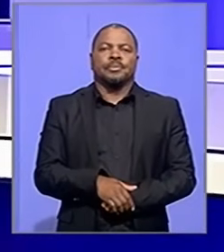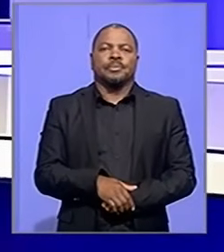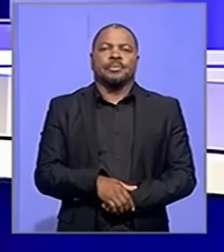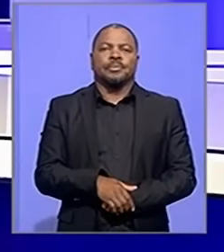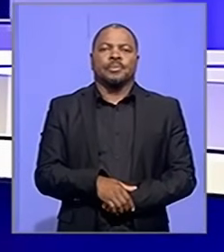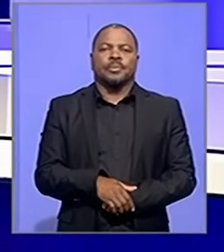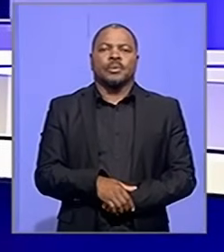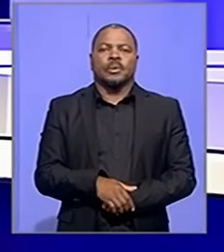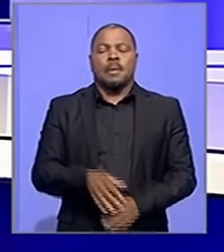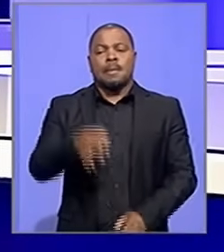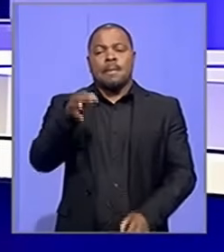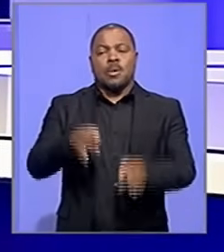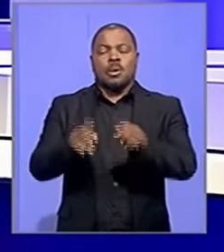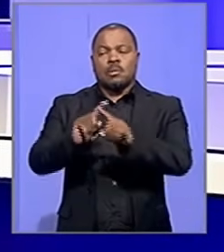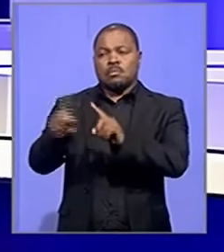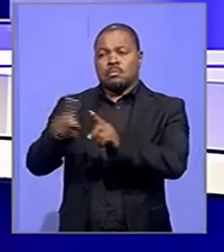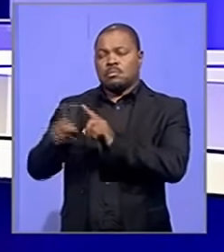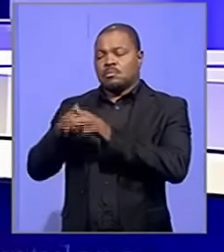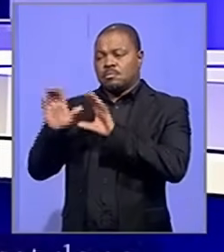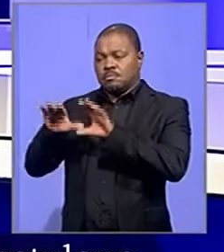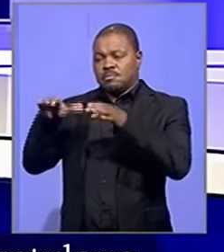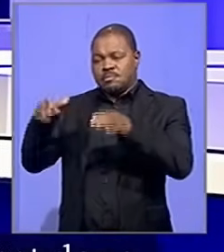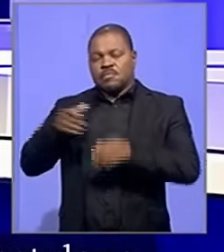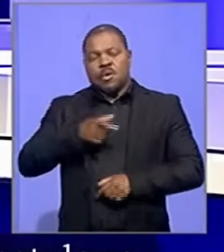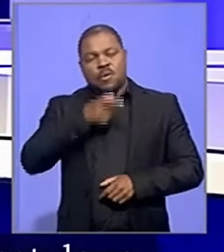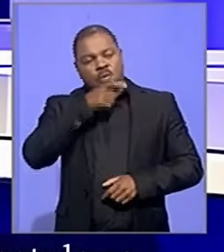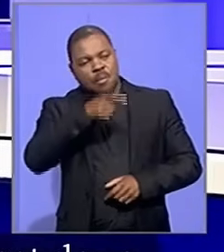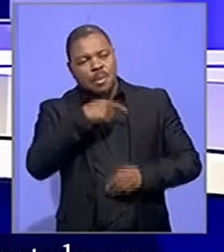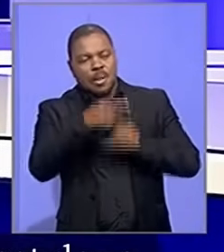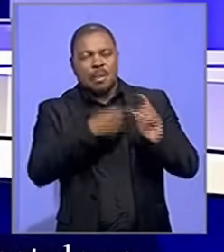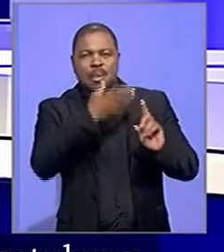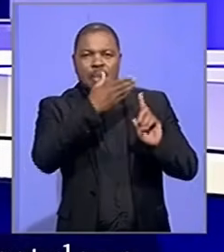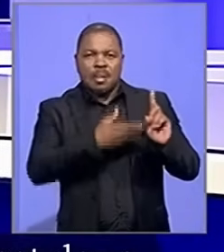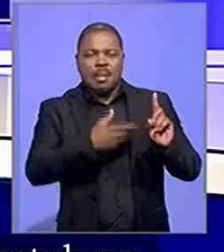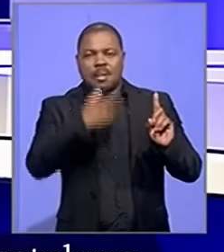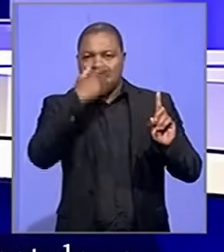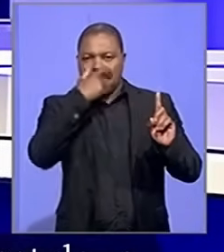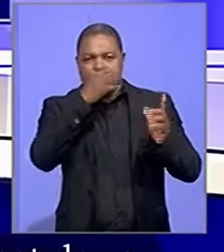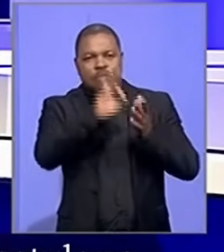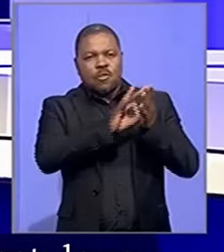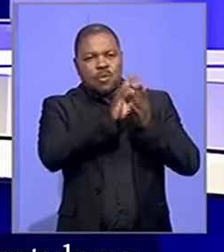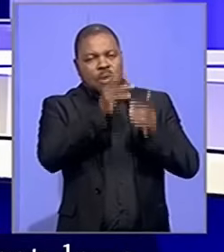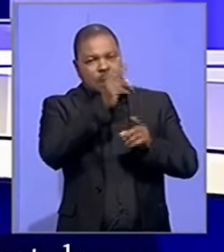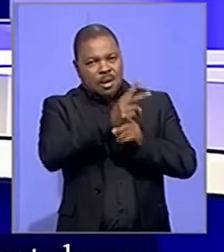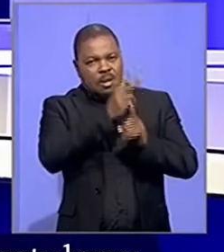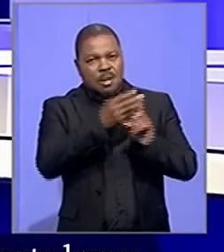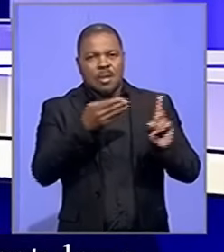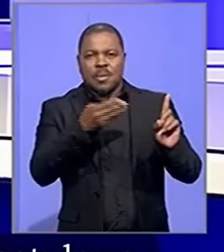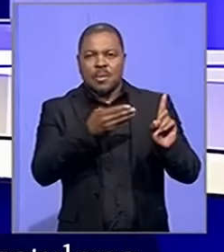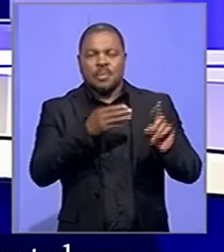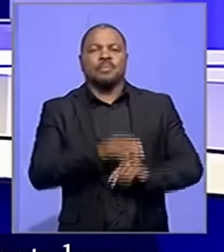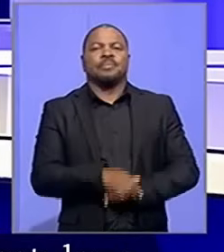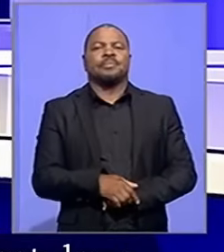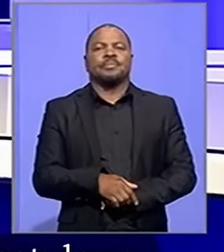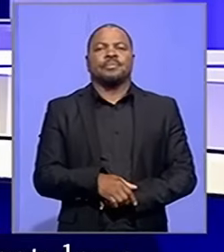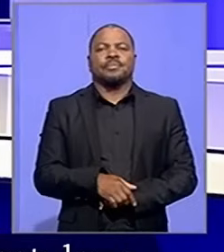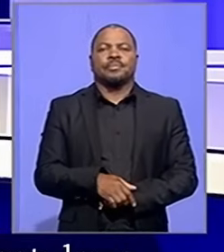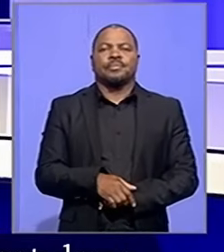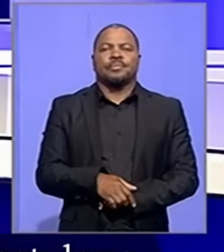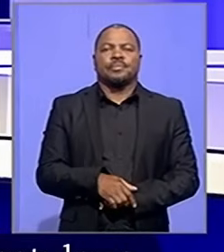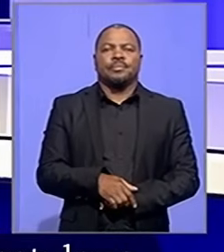Mekgatlo ya dipolotiki ka go fapafapana ga yona e ntšhitše maikutlo mabapi le go kgethwa ga Cyril Ramaphosa bjalo ka mopresidente wa naga lekgala